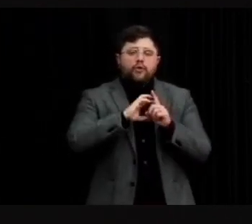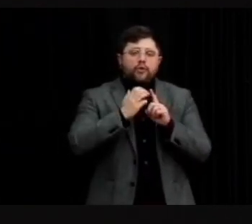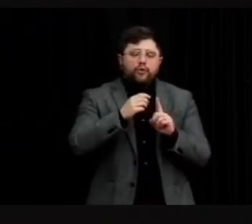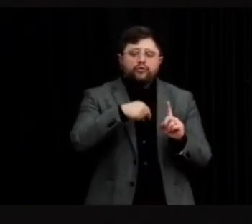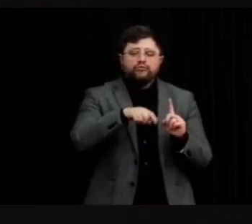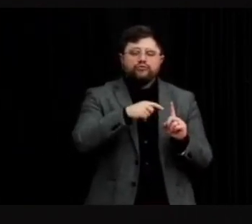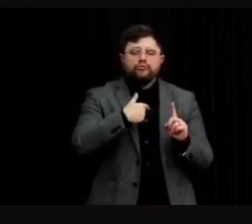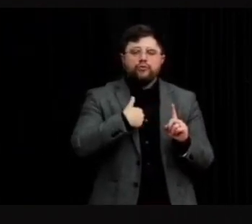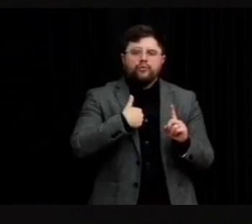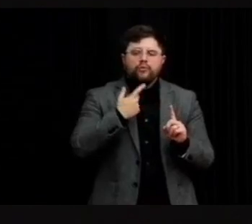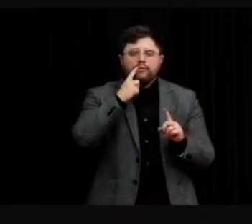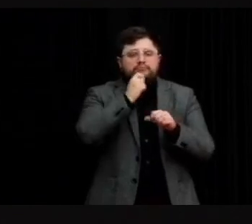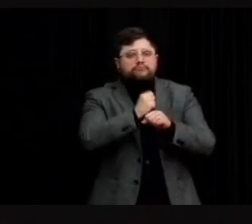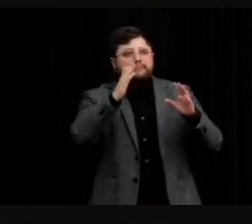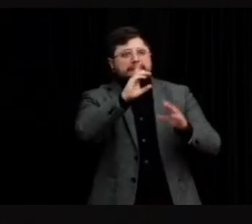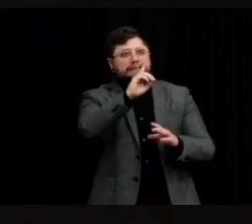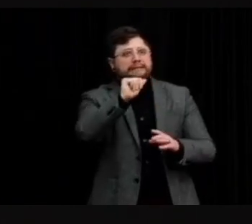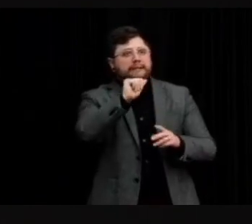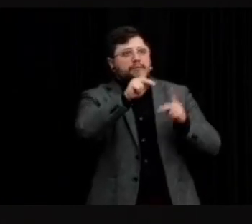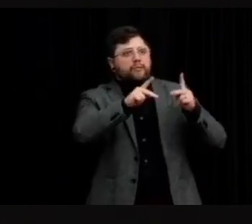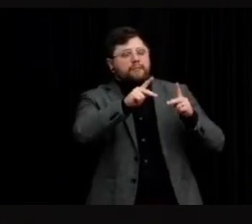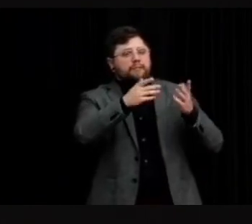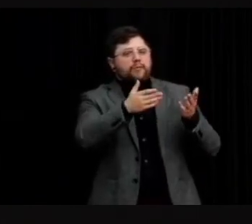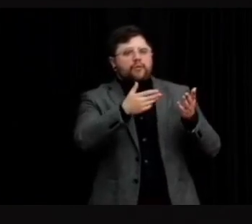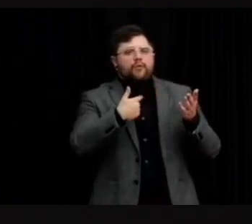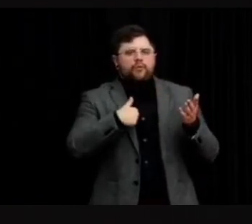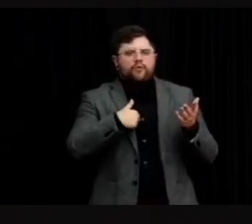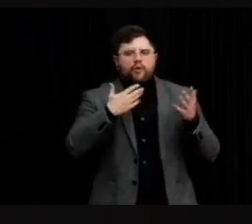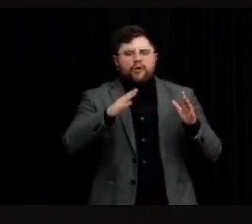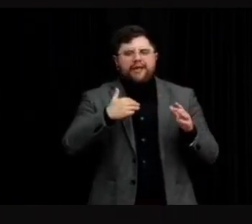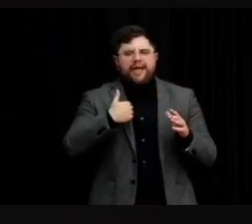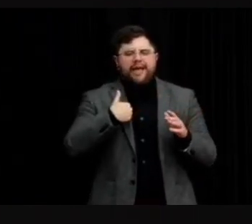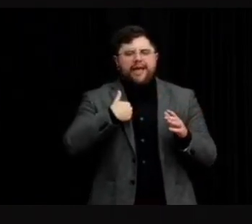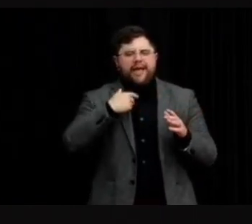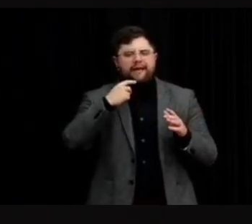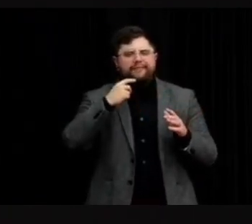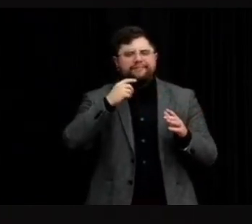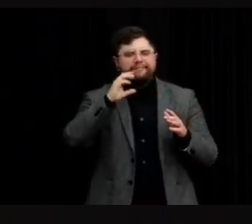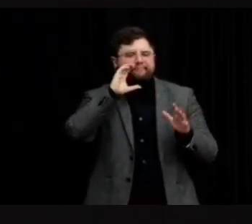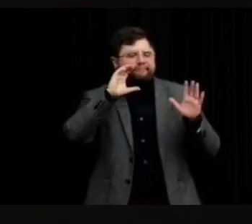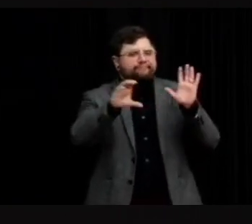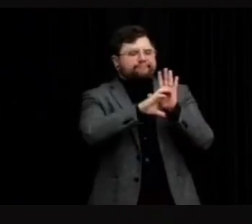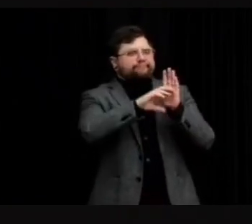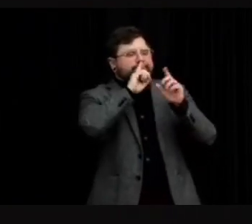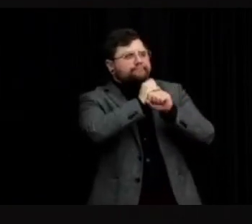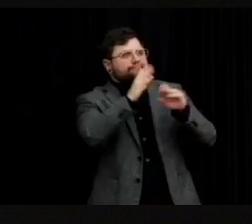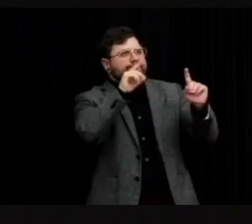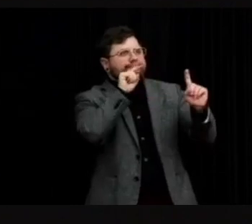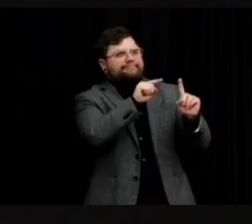about disabled people, we have a visual image that kind of pops up in our head that's